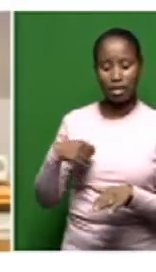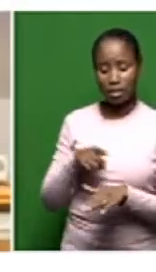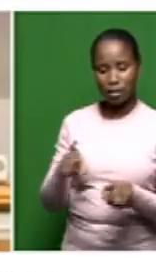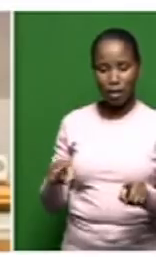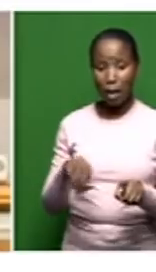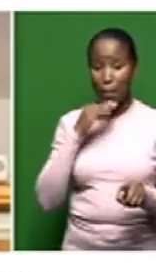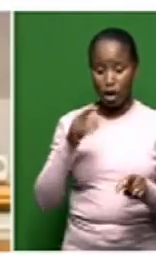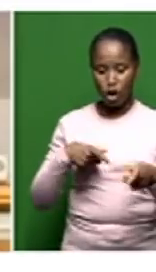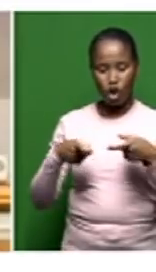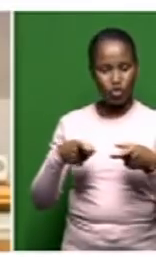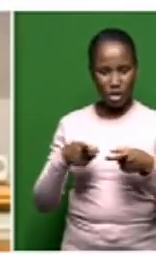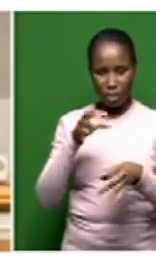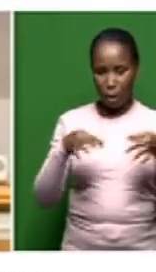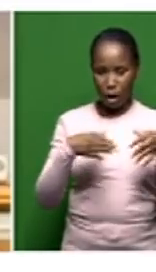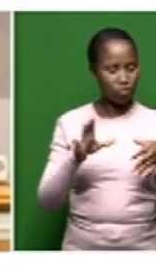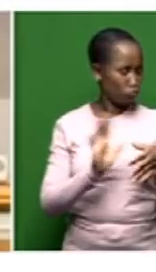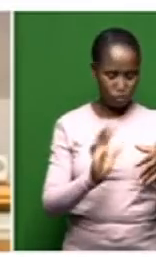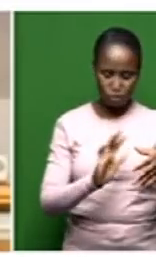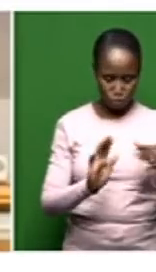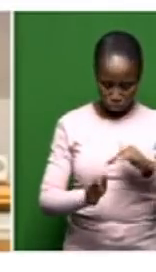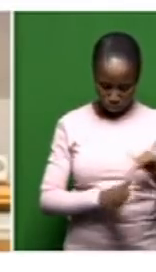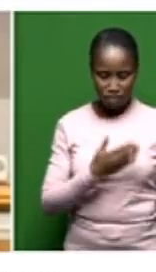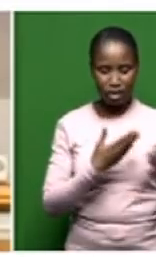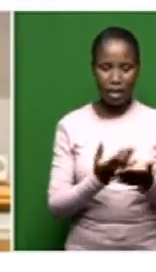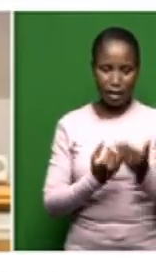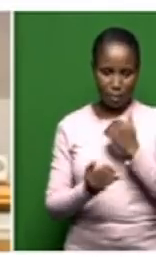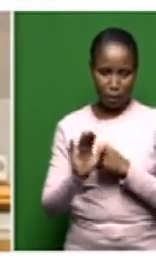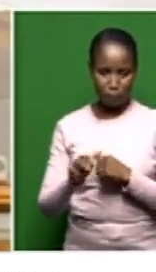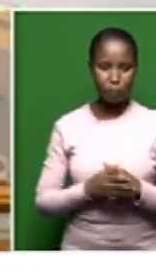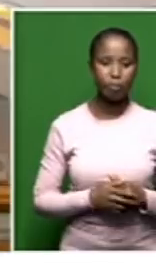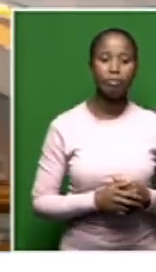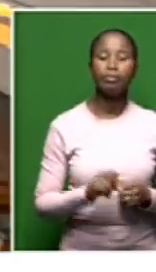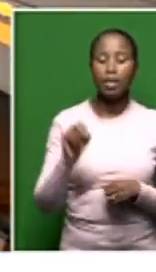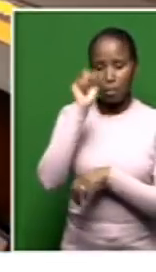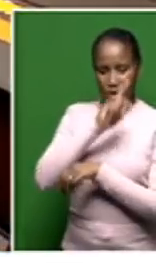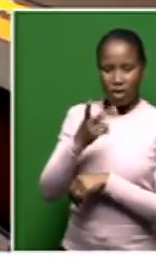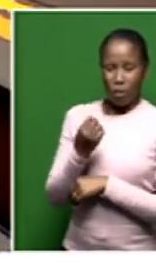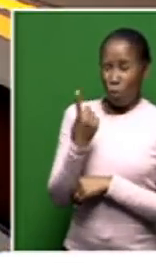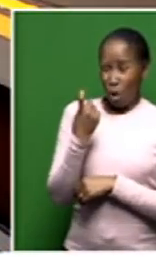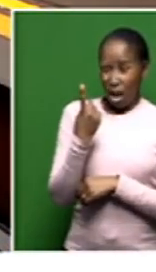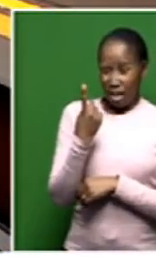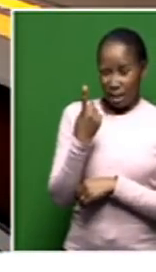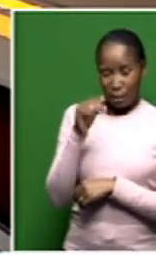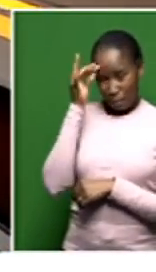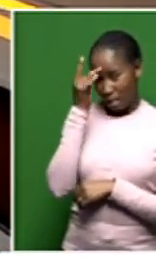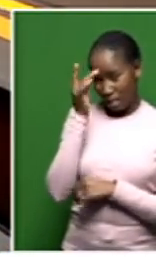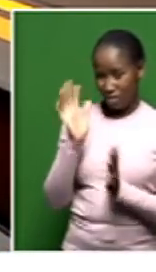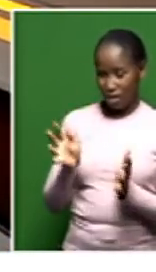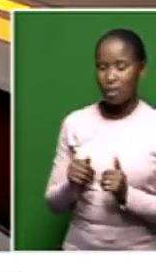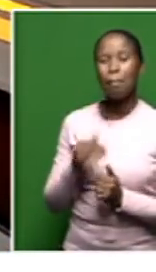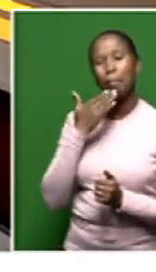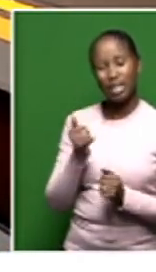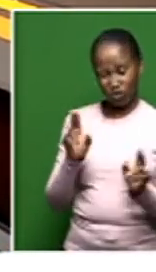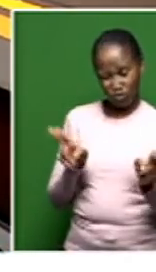by any political party. And Prof, we literally have a minute left, but in that minute, given what